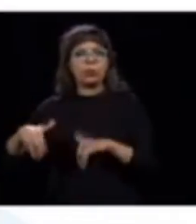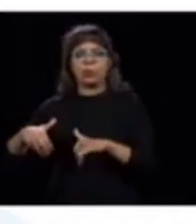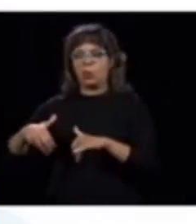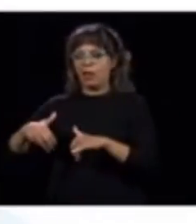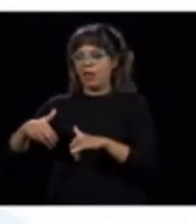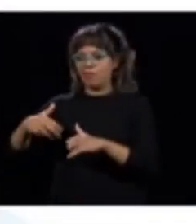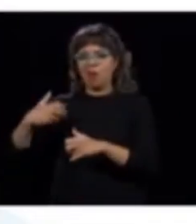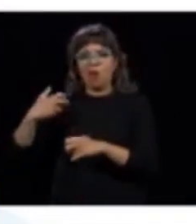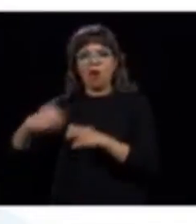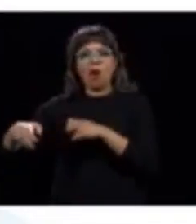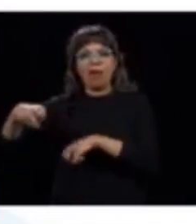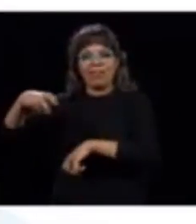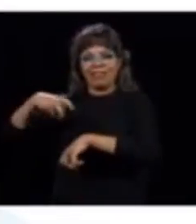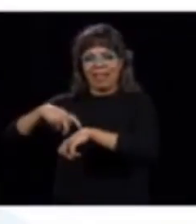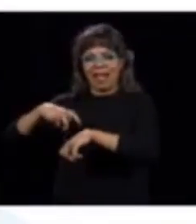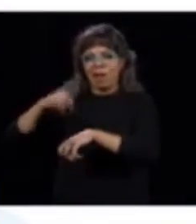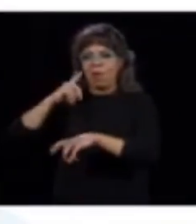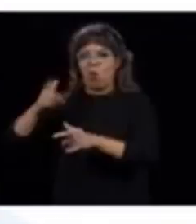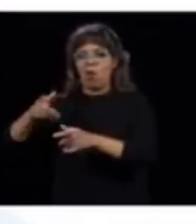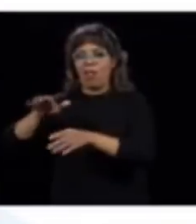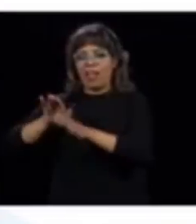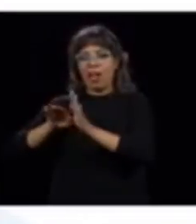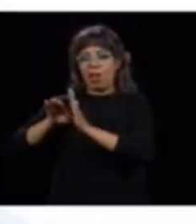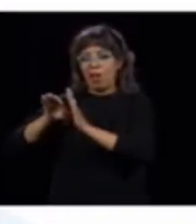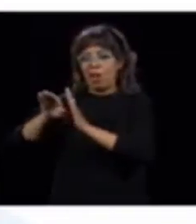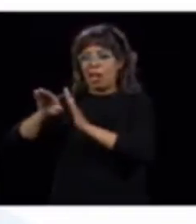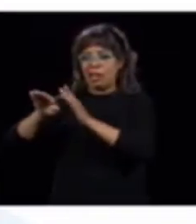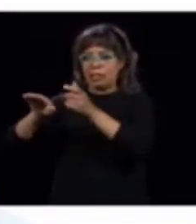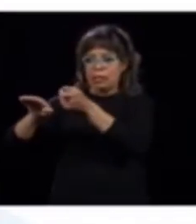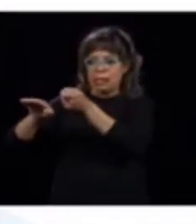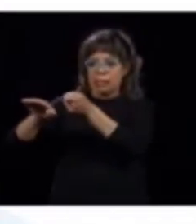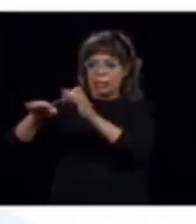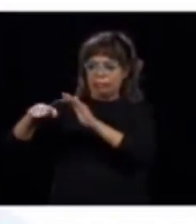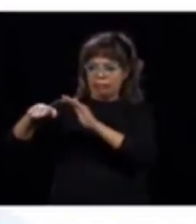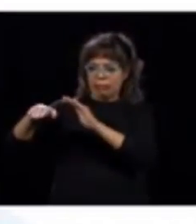flattering the curve.